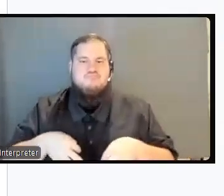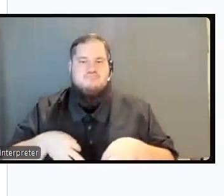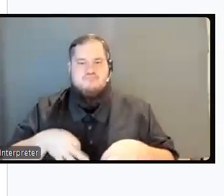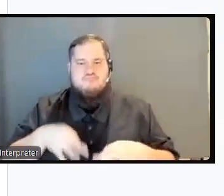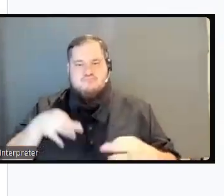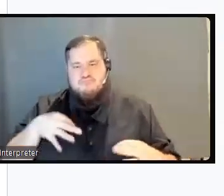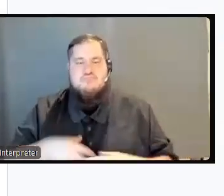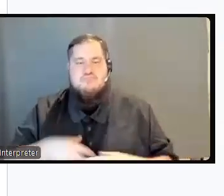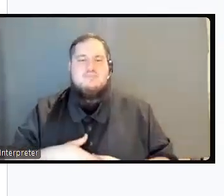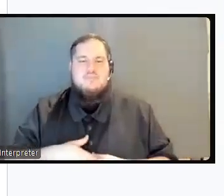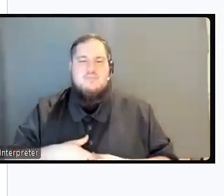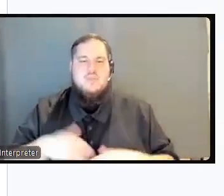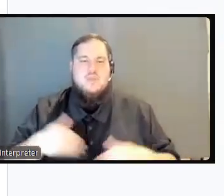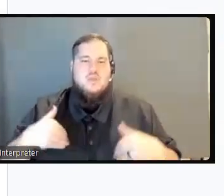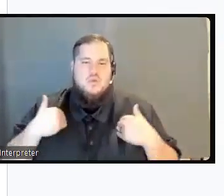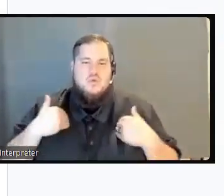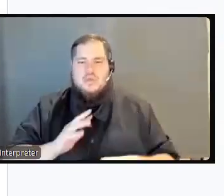plan.